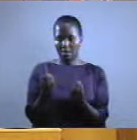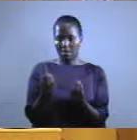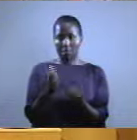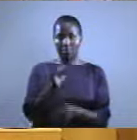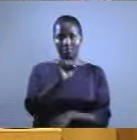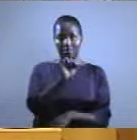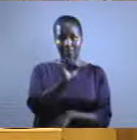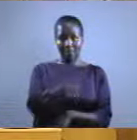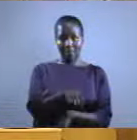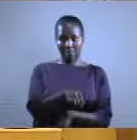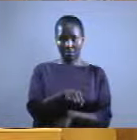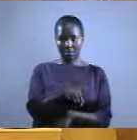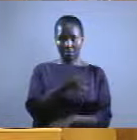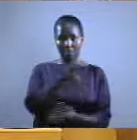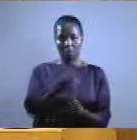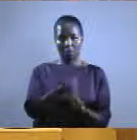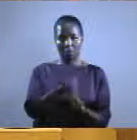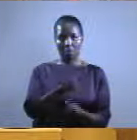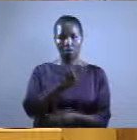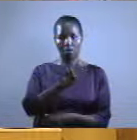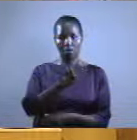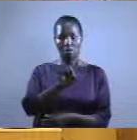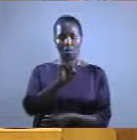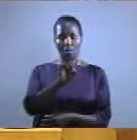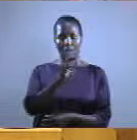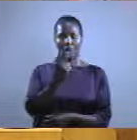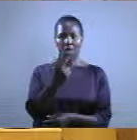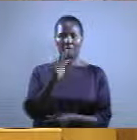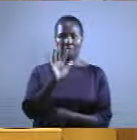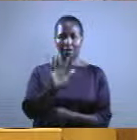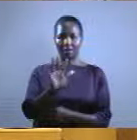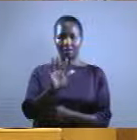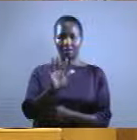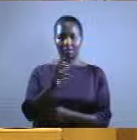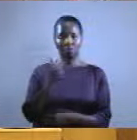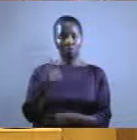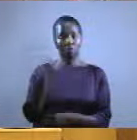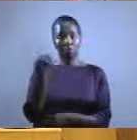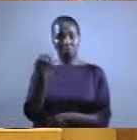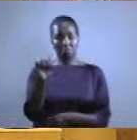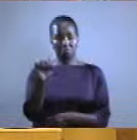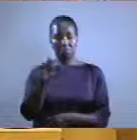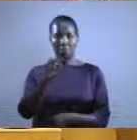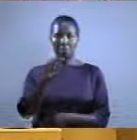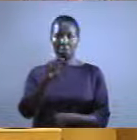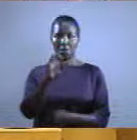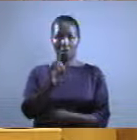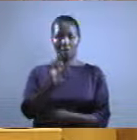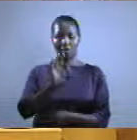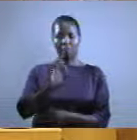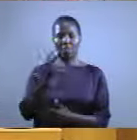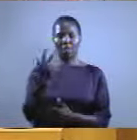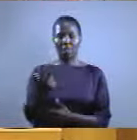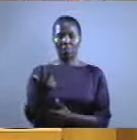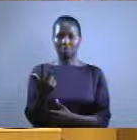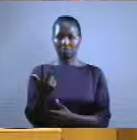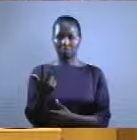Yes votes 185, no vote